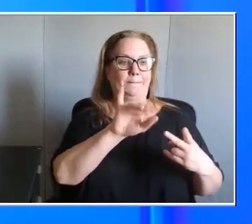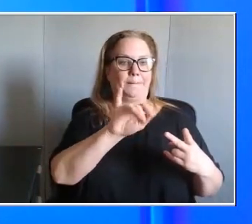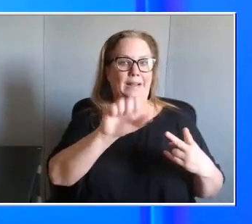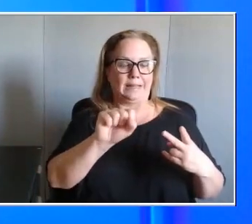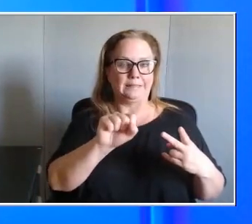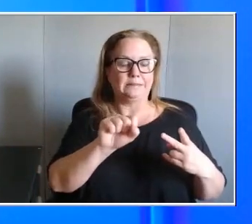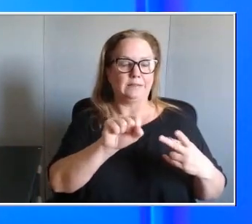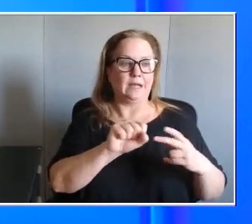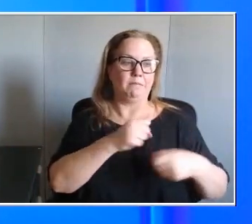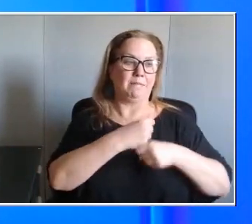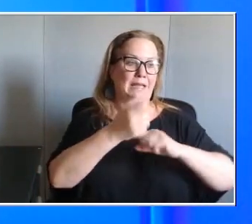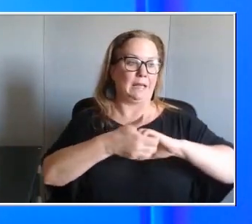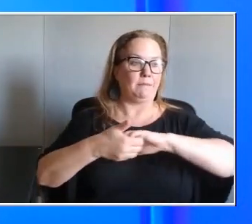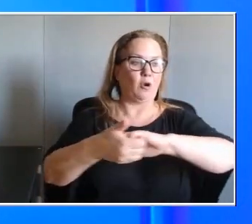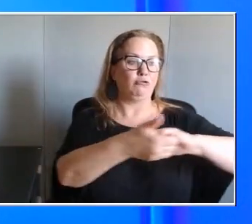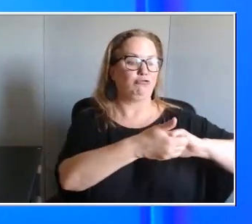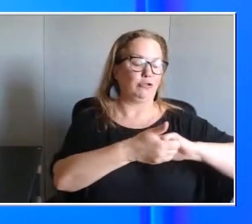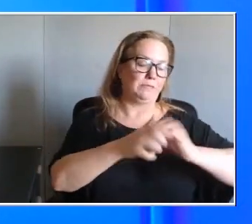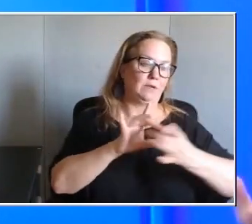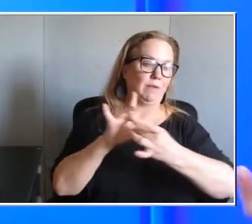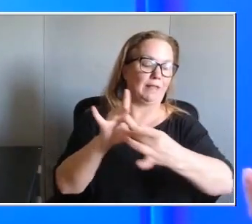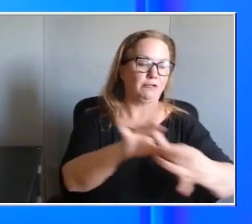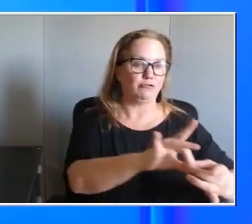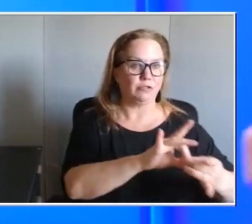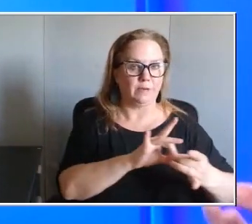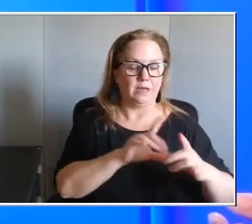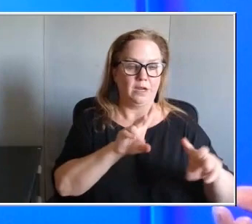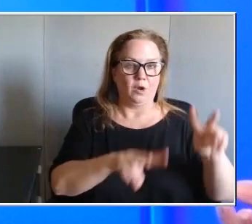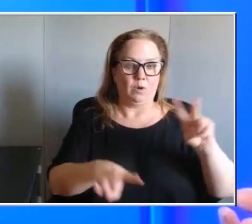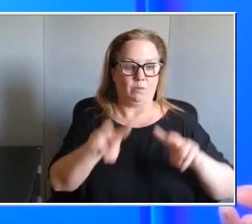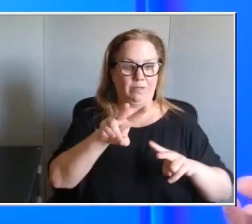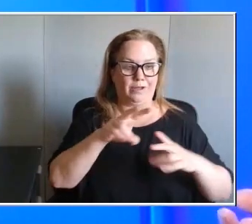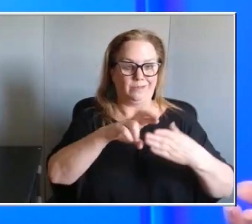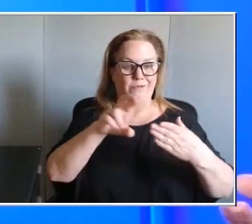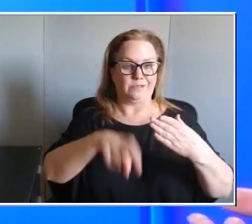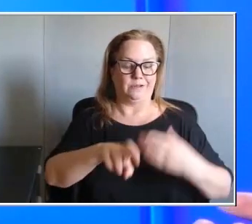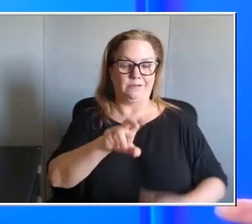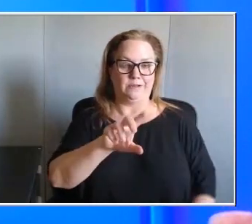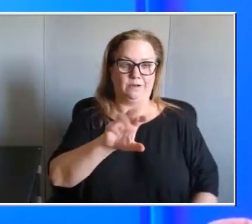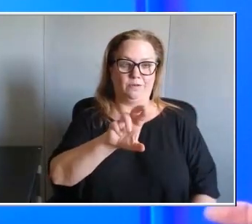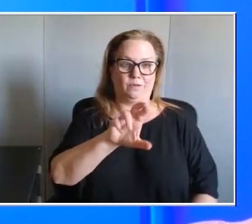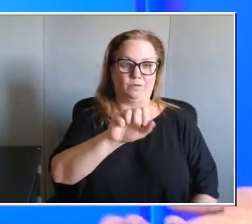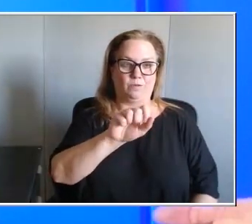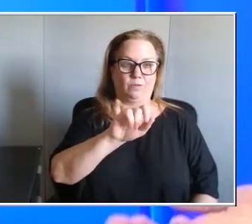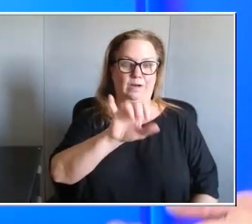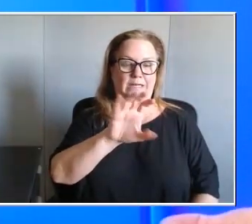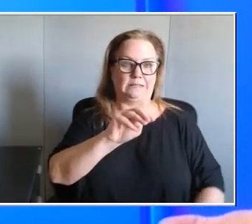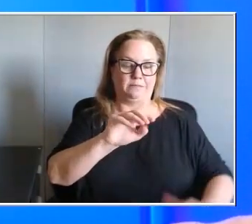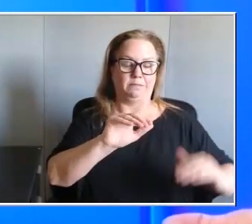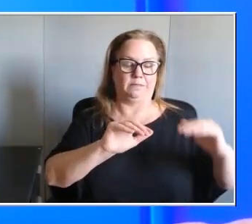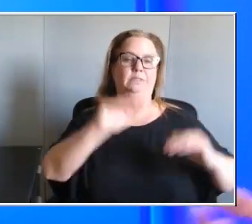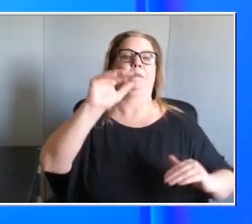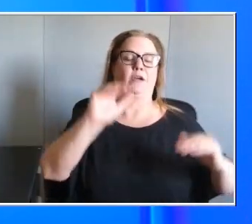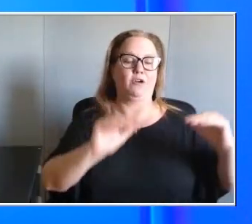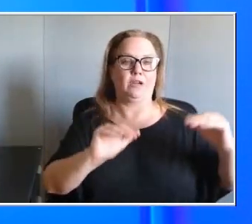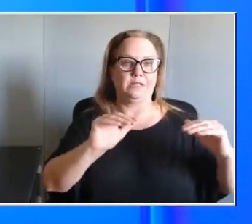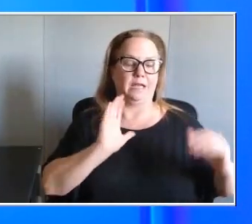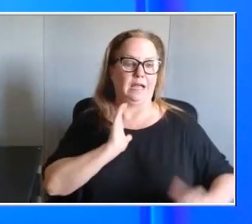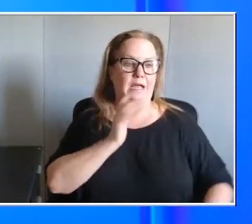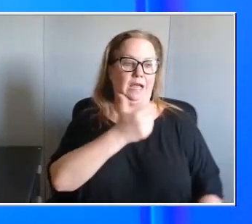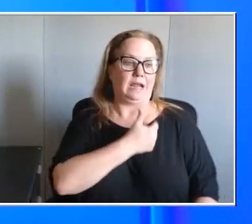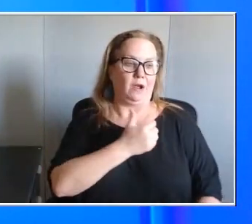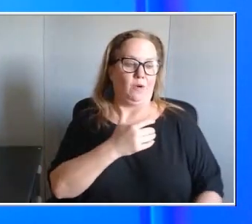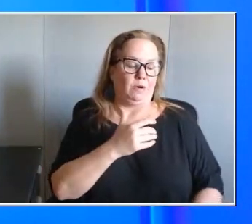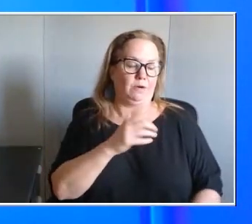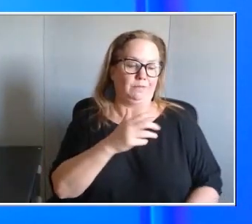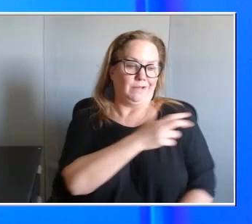those partnerships and relationships. When we look at our outcome data, we look at race disparities here at our own health system. But